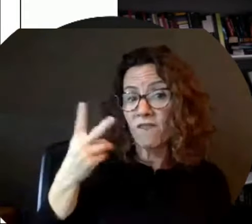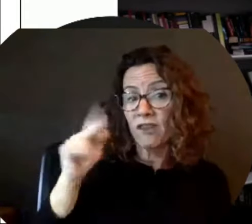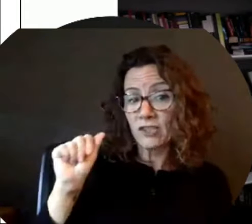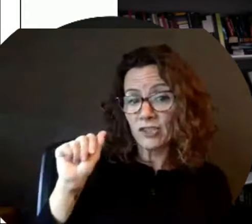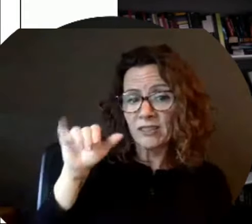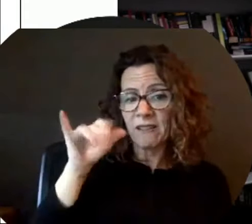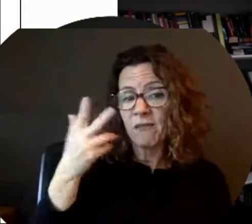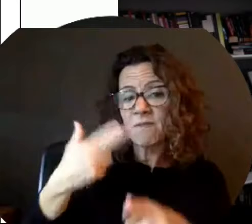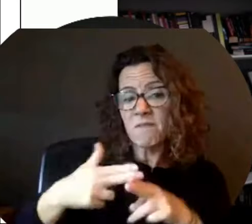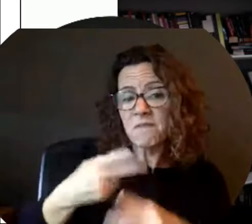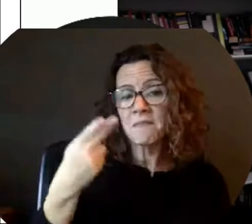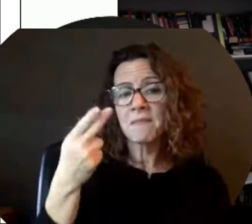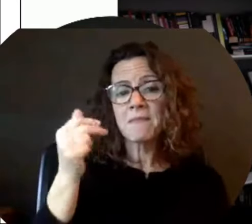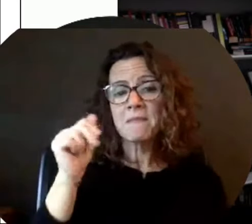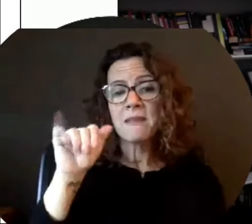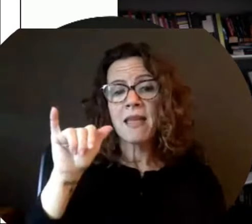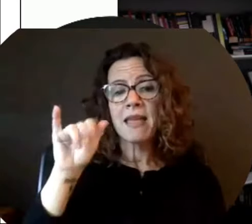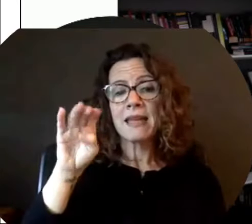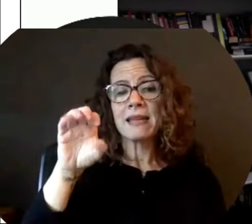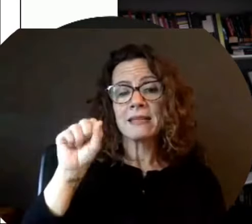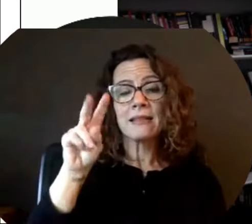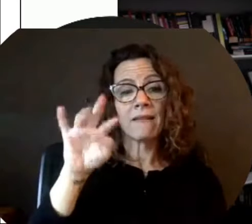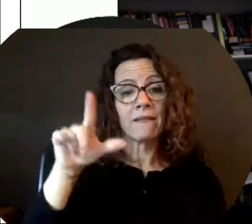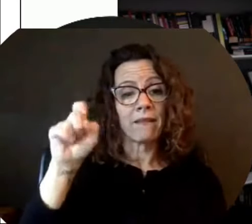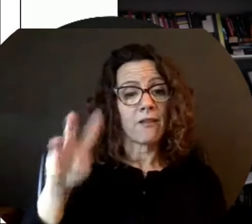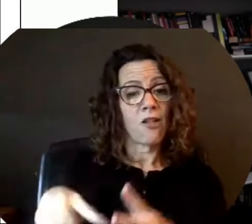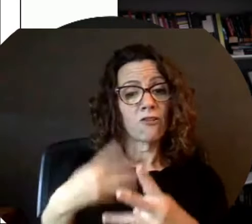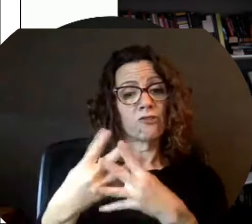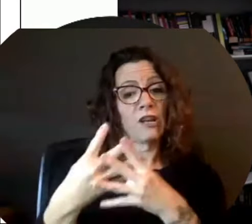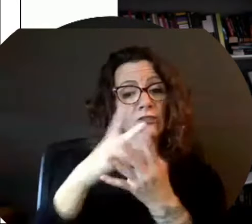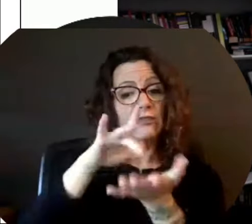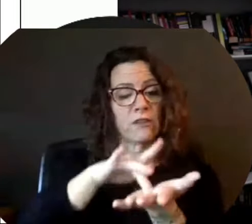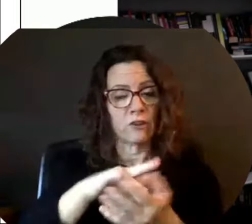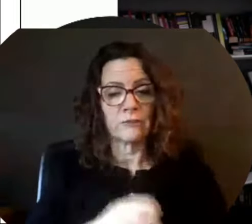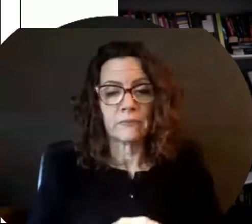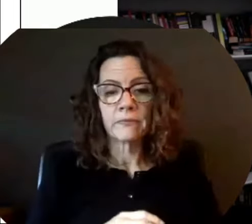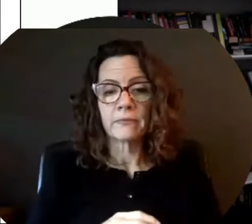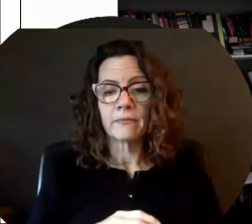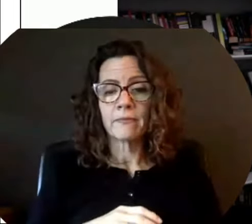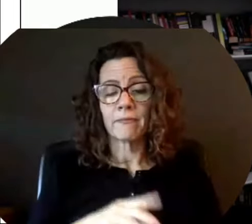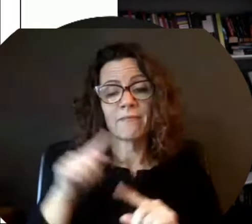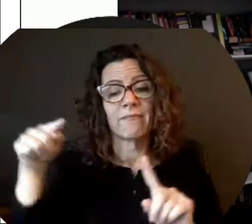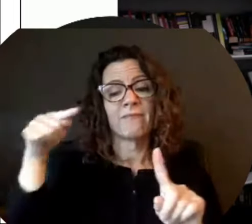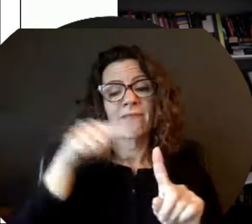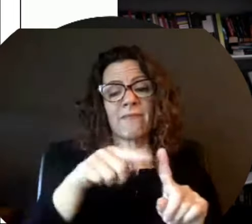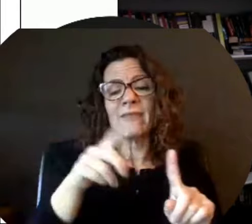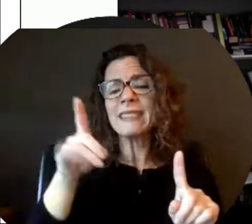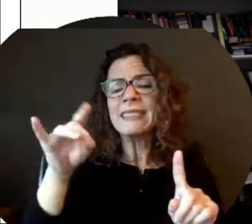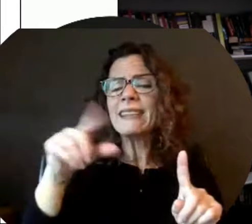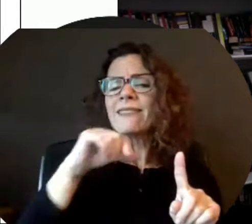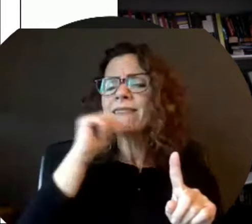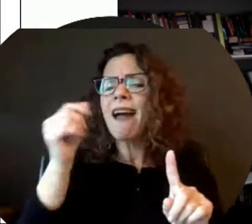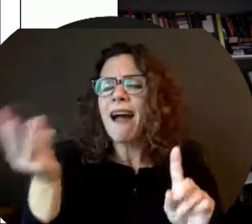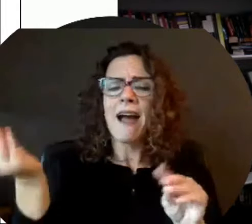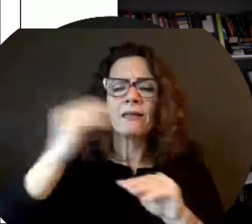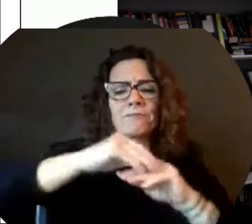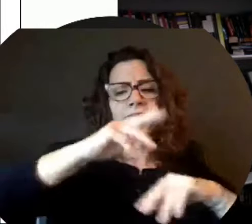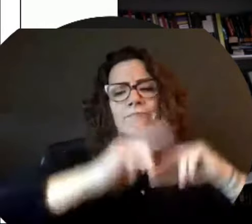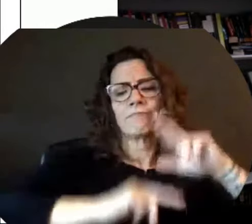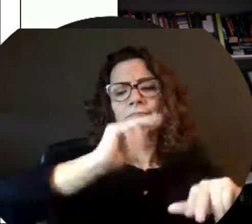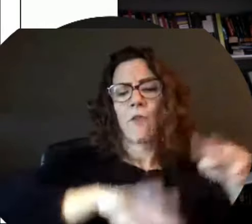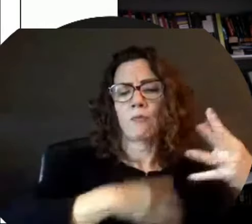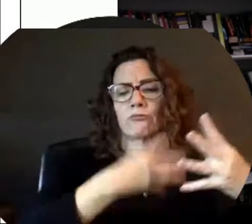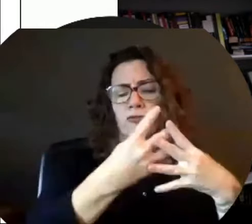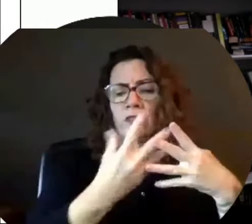case, they didn't drop a prison on top of a Superfund site, but what they did was place it in an old agricultural